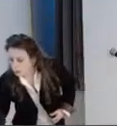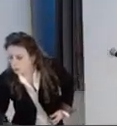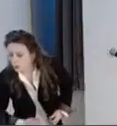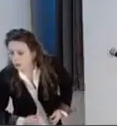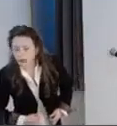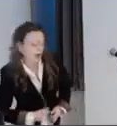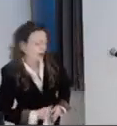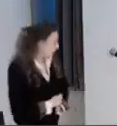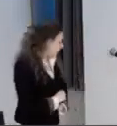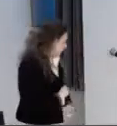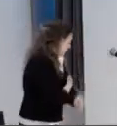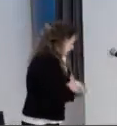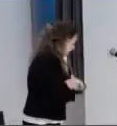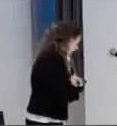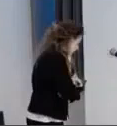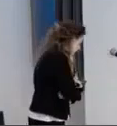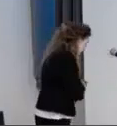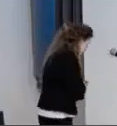Okay, so